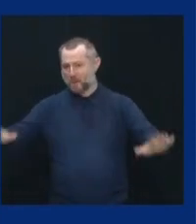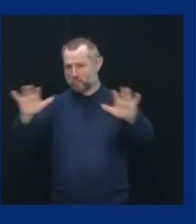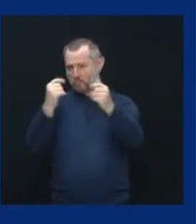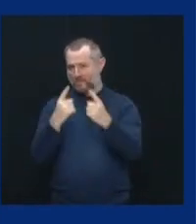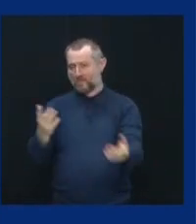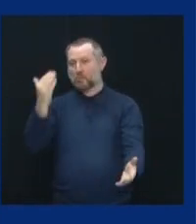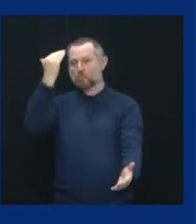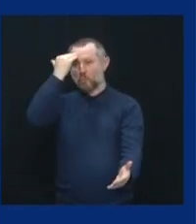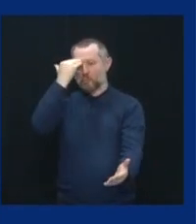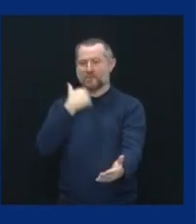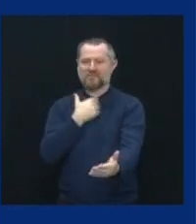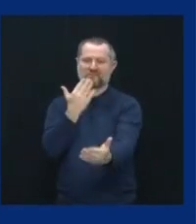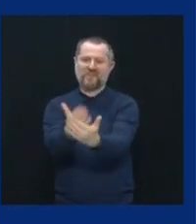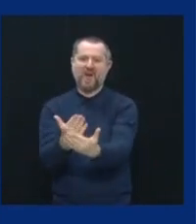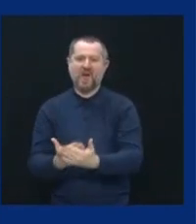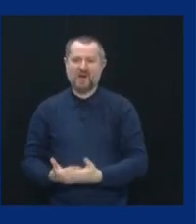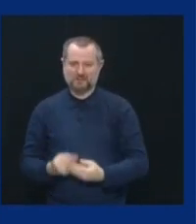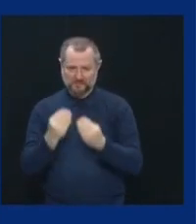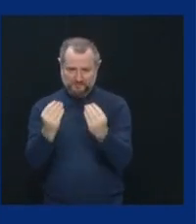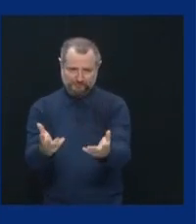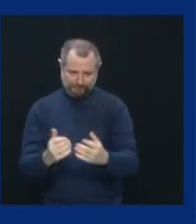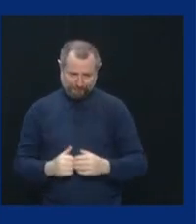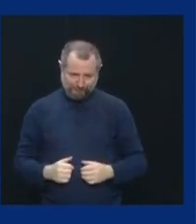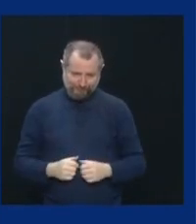are the facts. These are the facts.